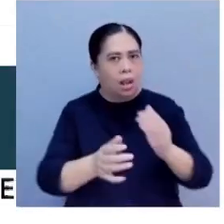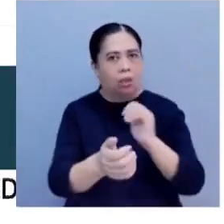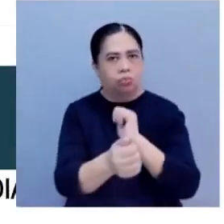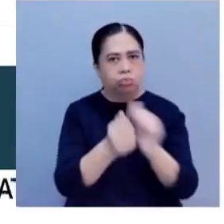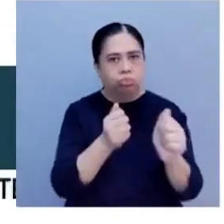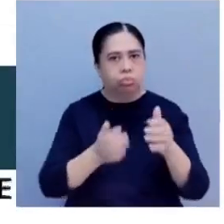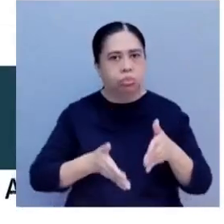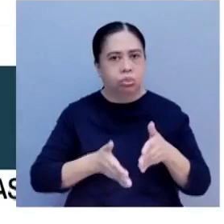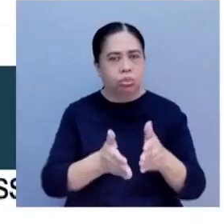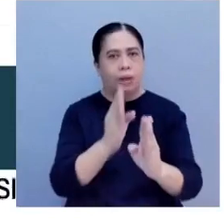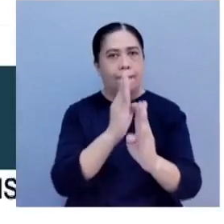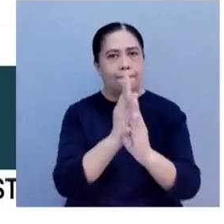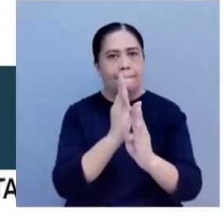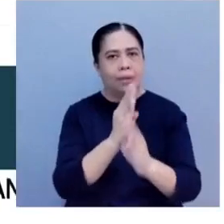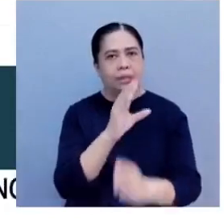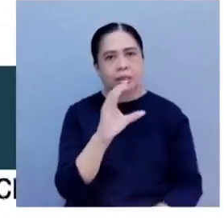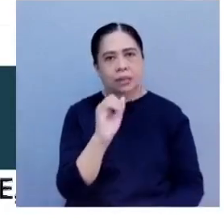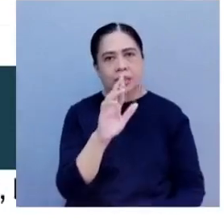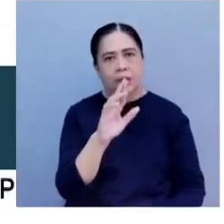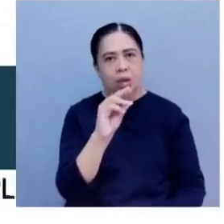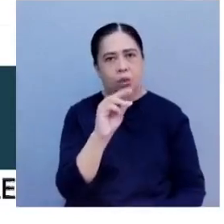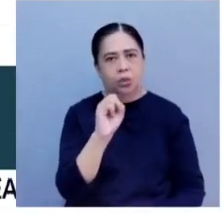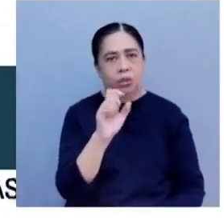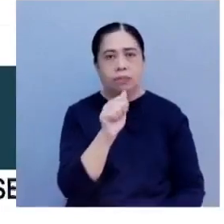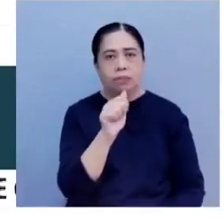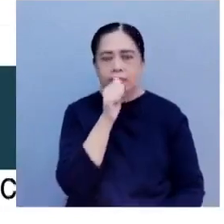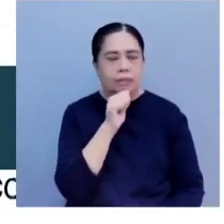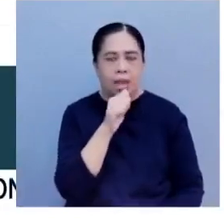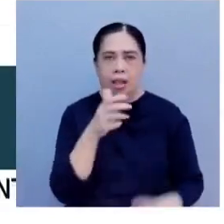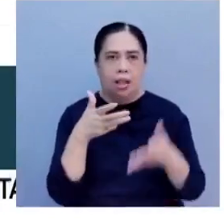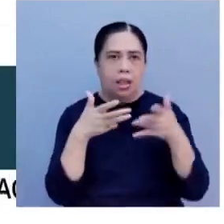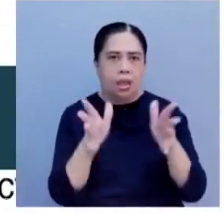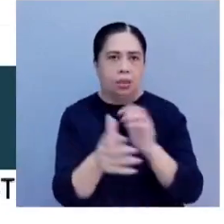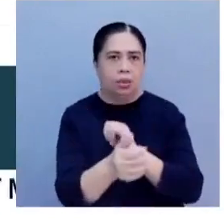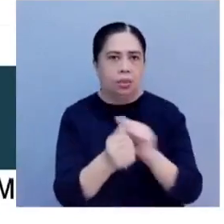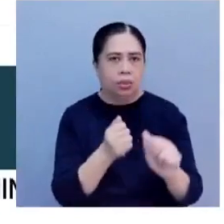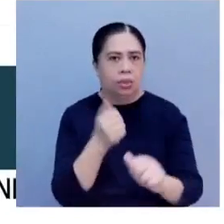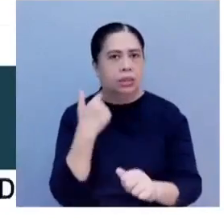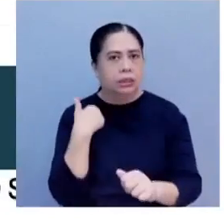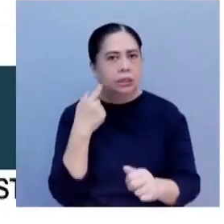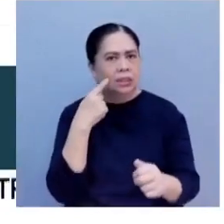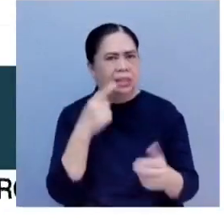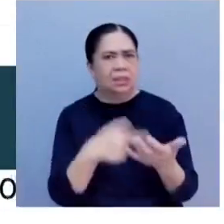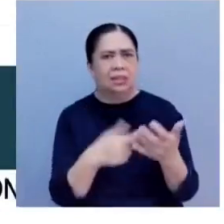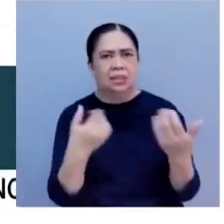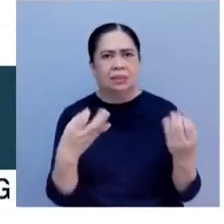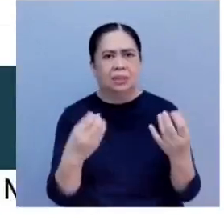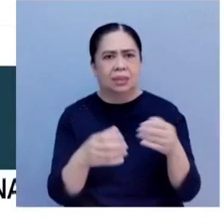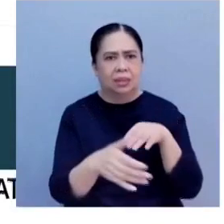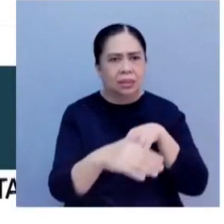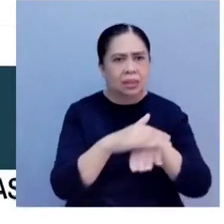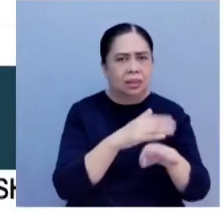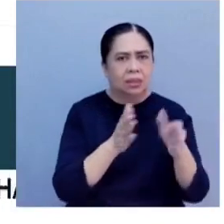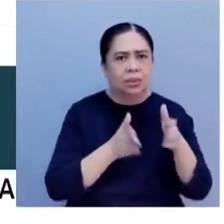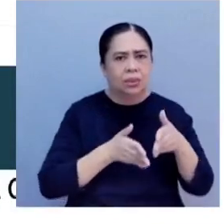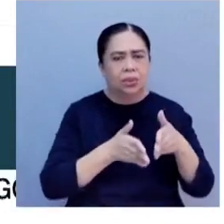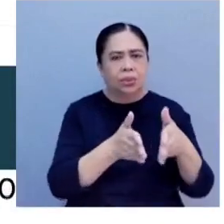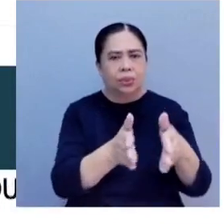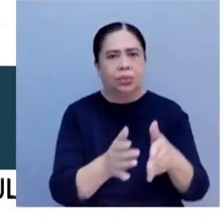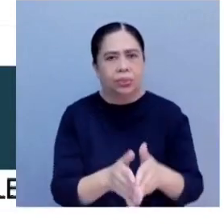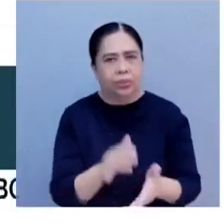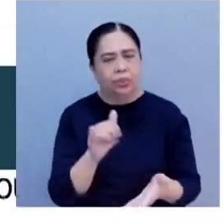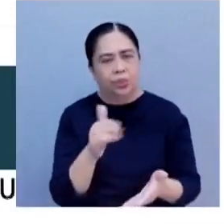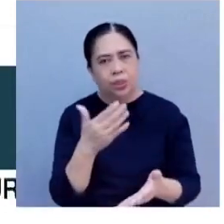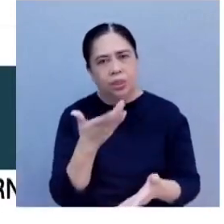bus carousel. Private vehicles are not allowed, and yes, we are still seeing a lot of them entering the bus carousel. That's why